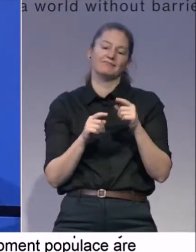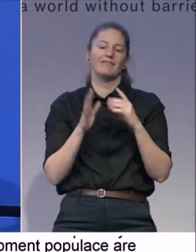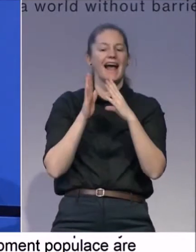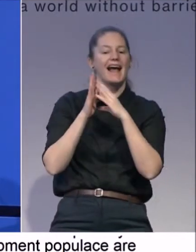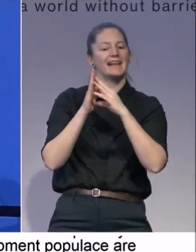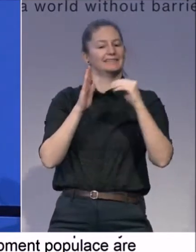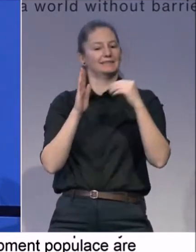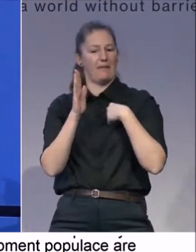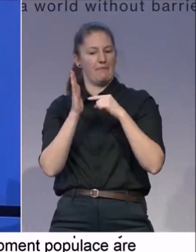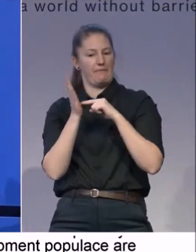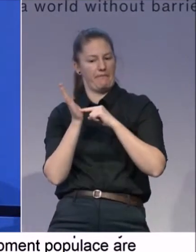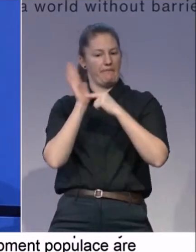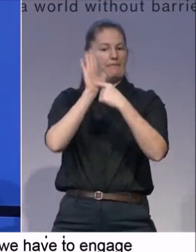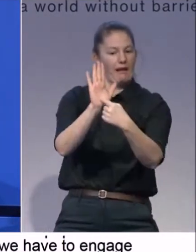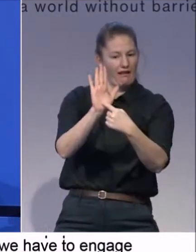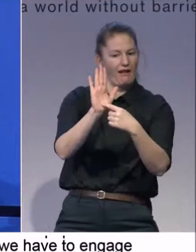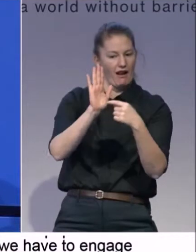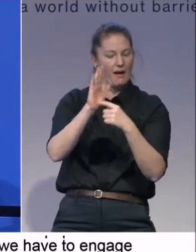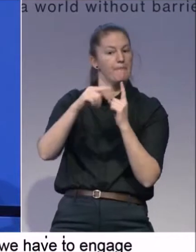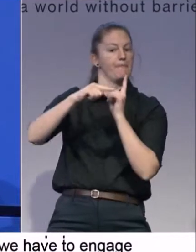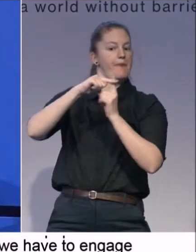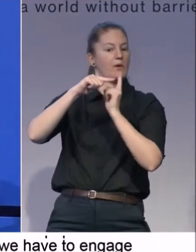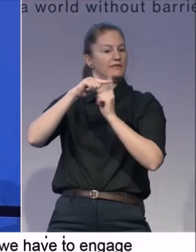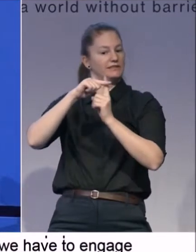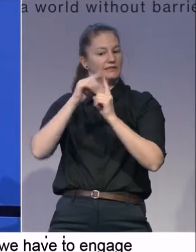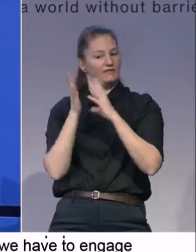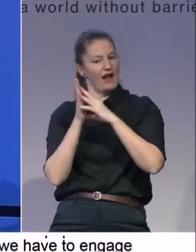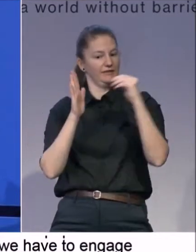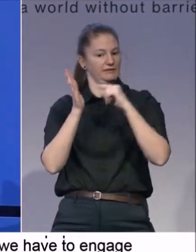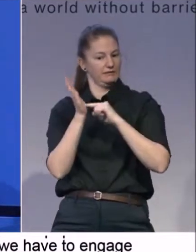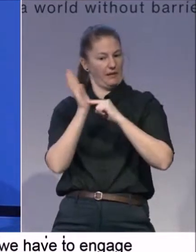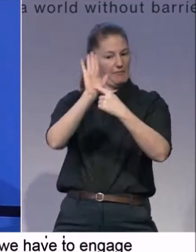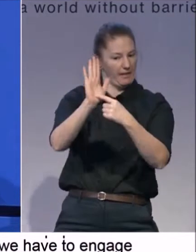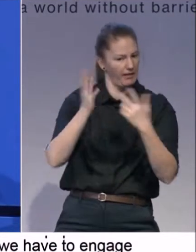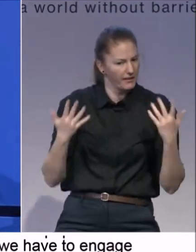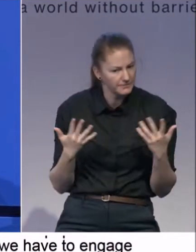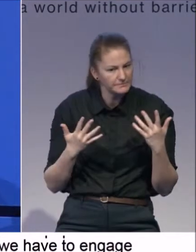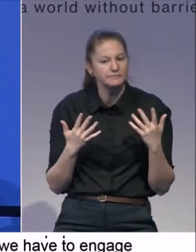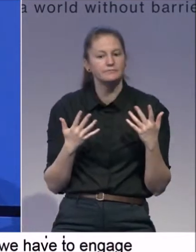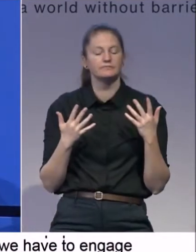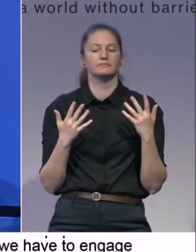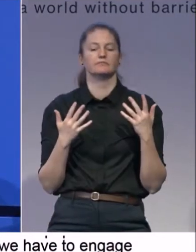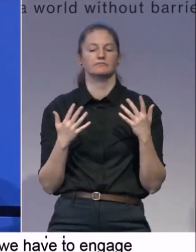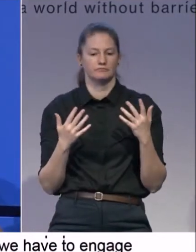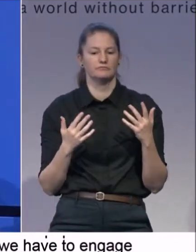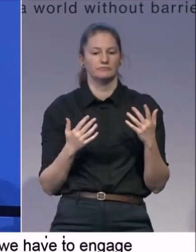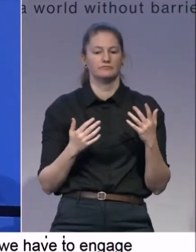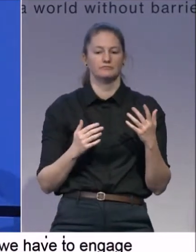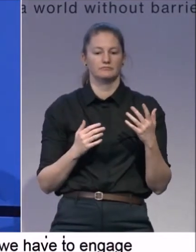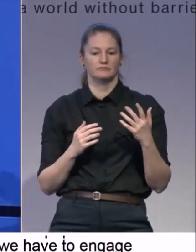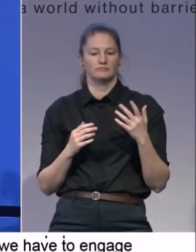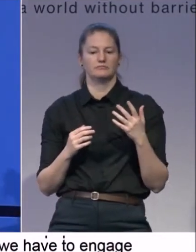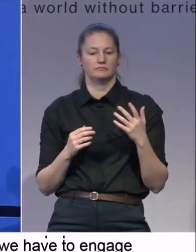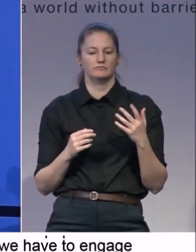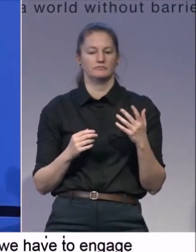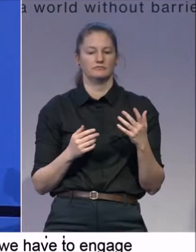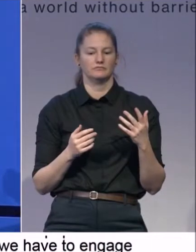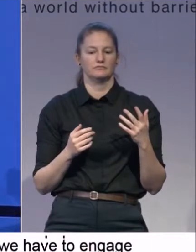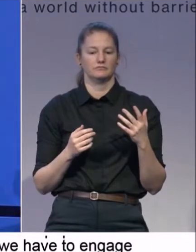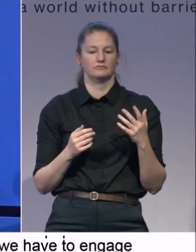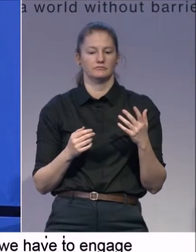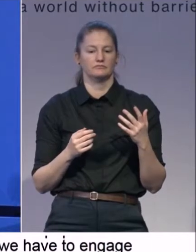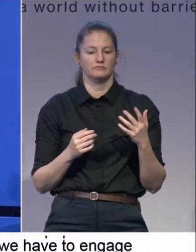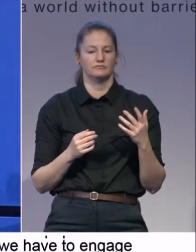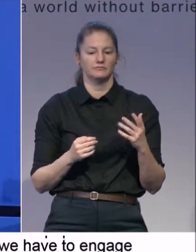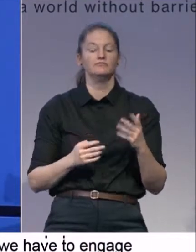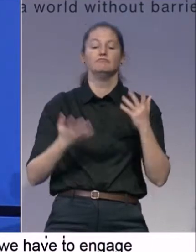if, as a person with disability, you receive the right support. Because most often people just